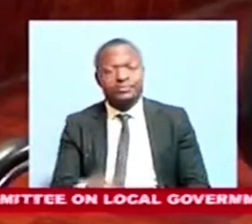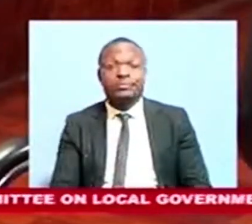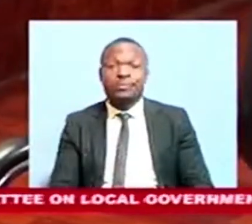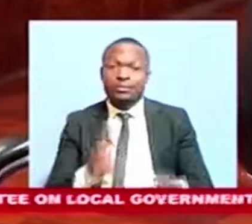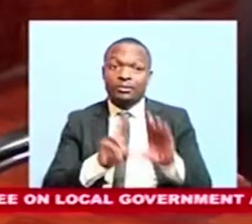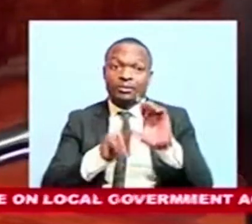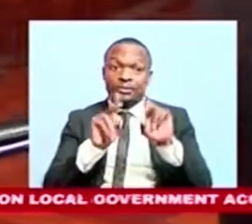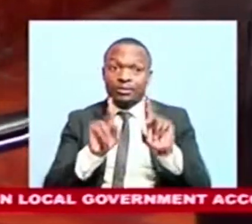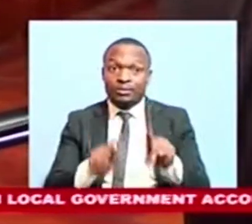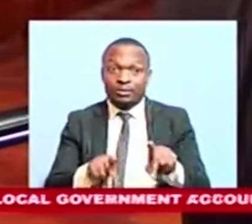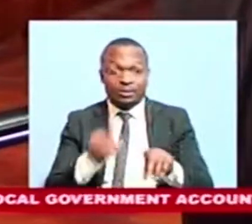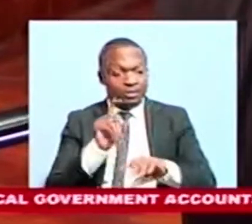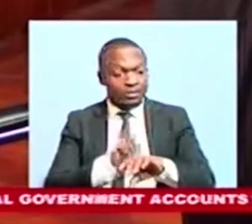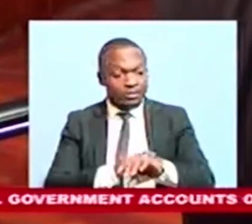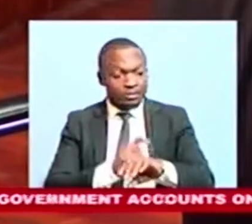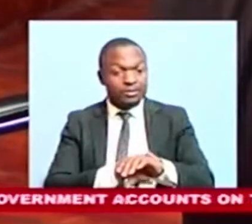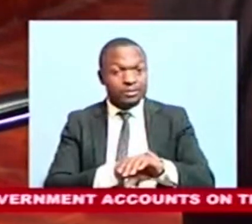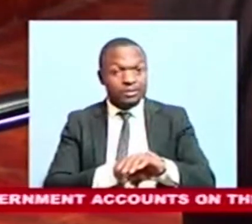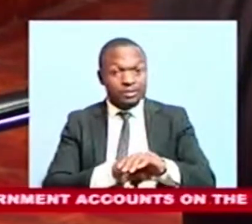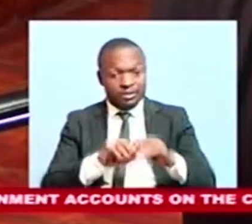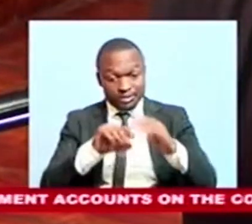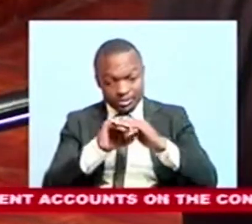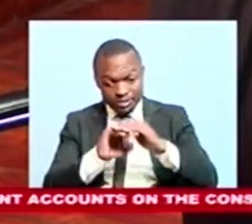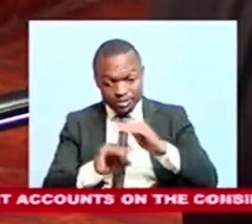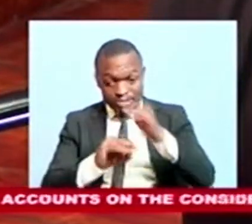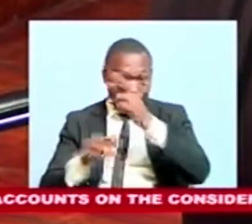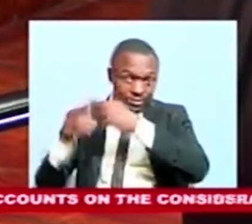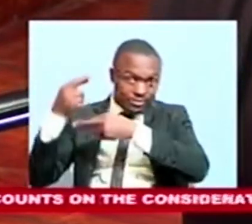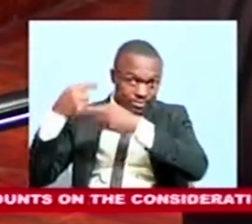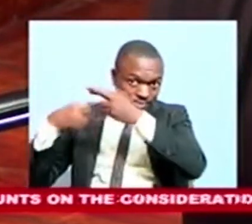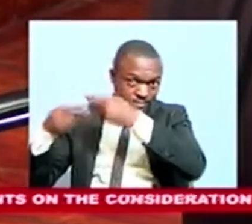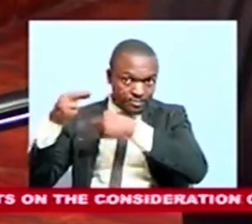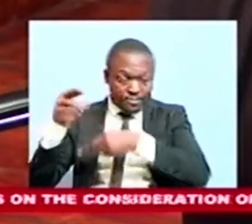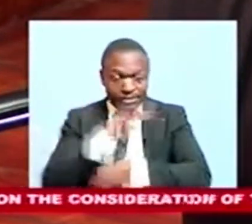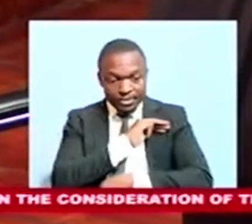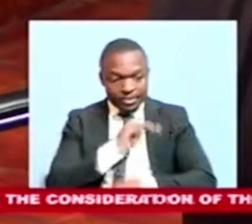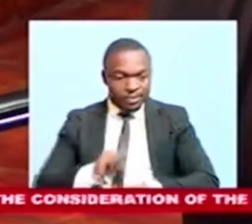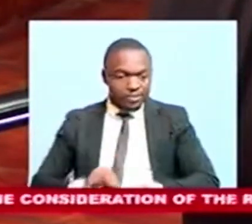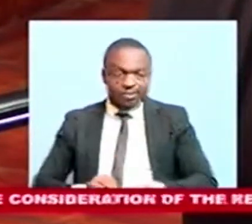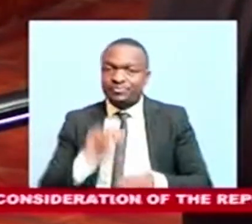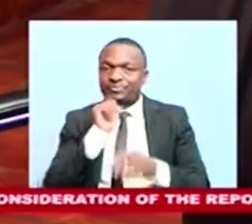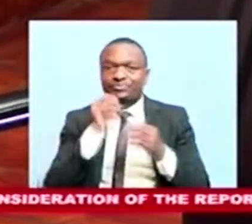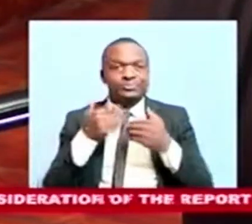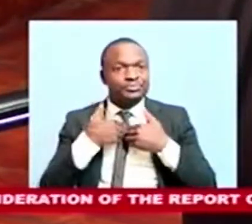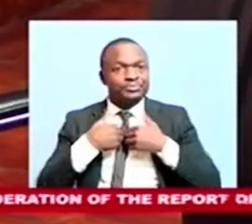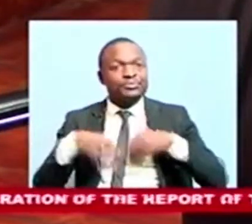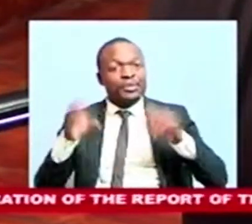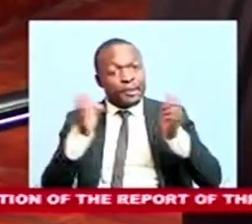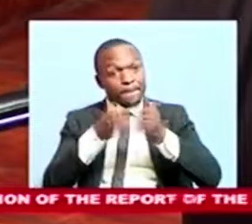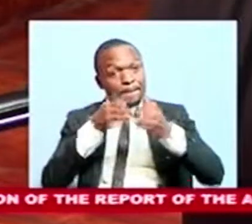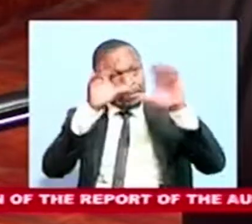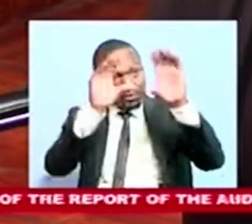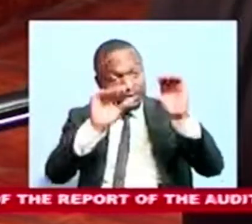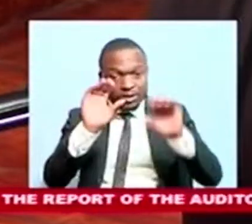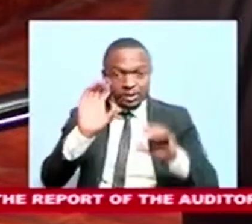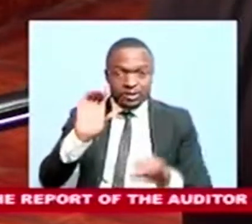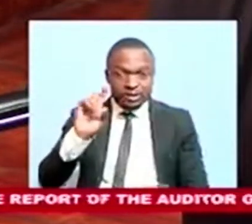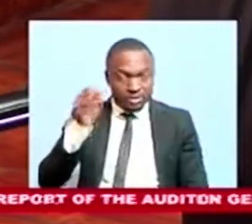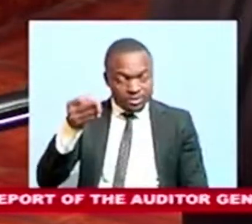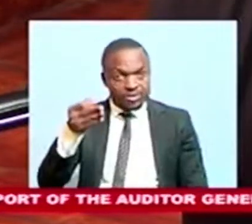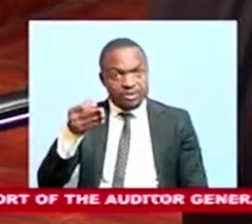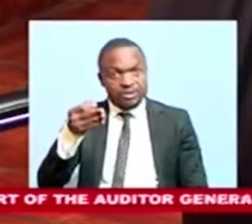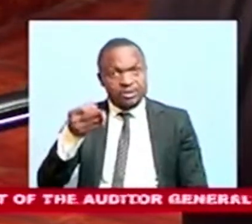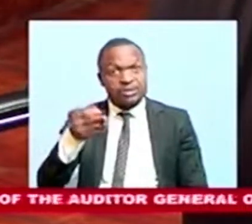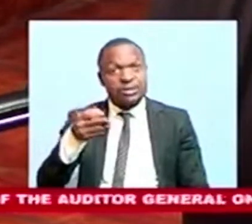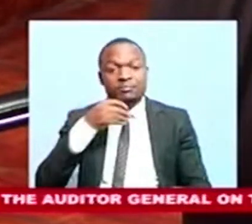Chair, during the period under review, the members, they didn't have the account, especially for CDFC. And our main